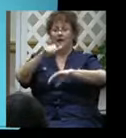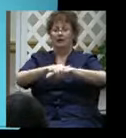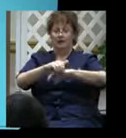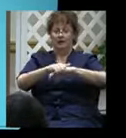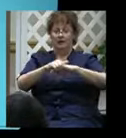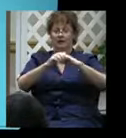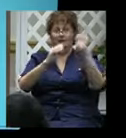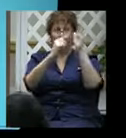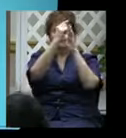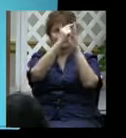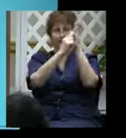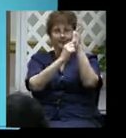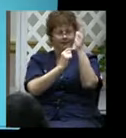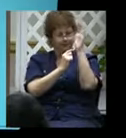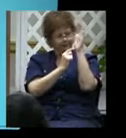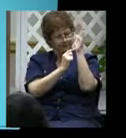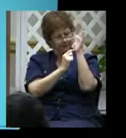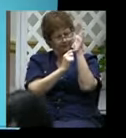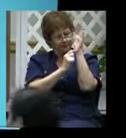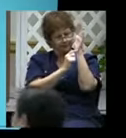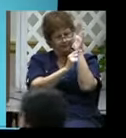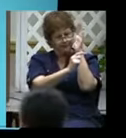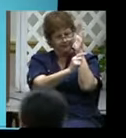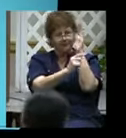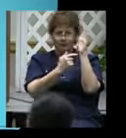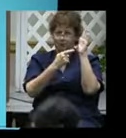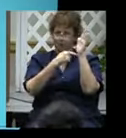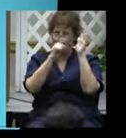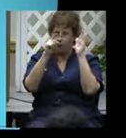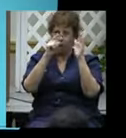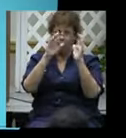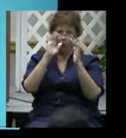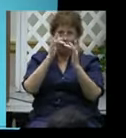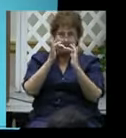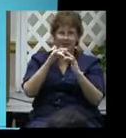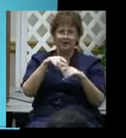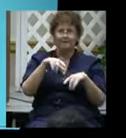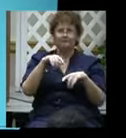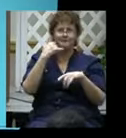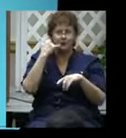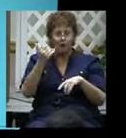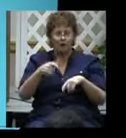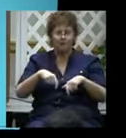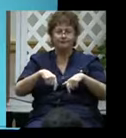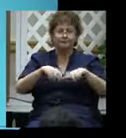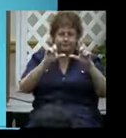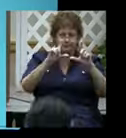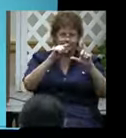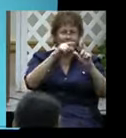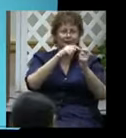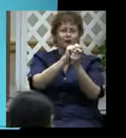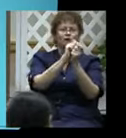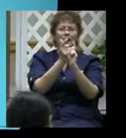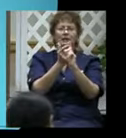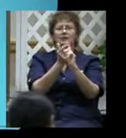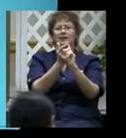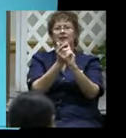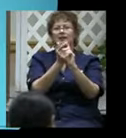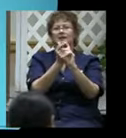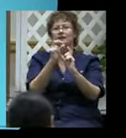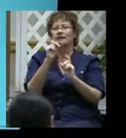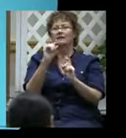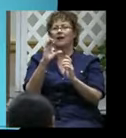very bottom in 10 or 14 or 6 languages saying go to this website or call this person or go to this place for a translated version of this document, and that would